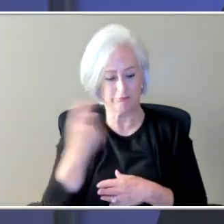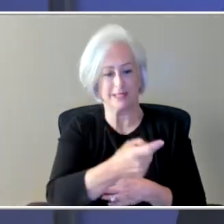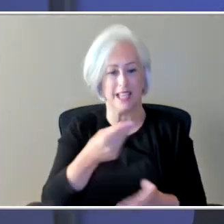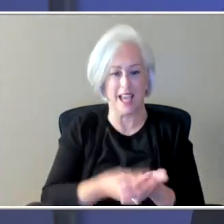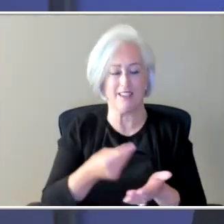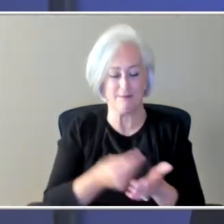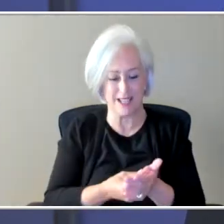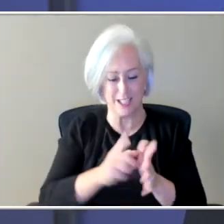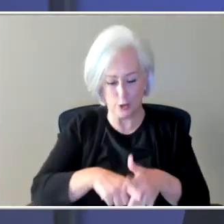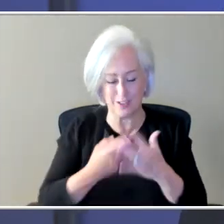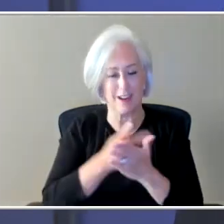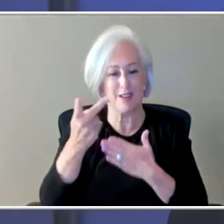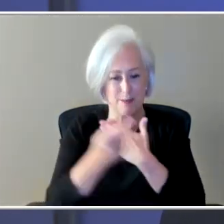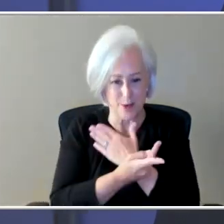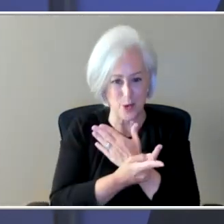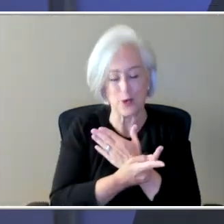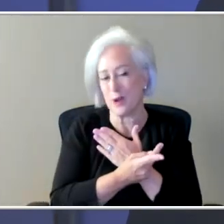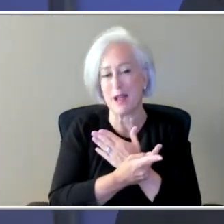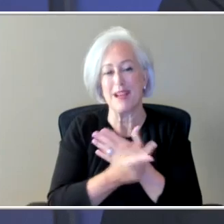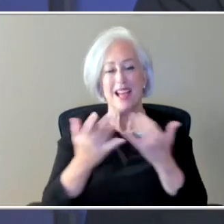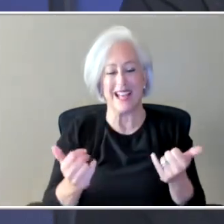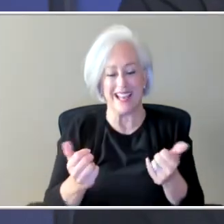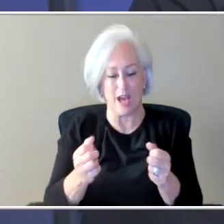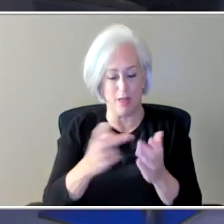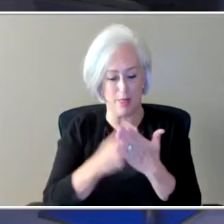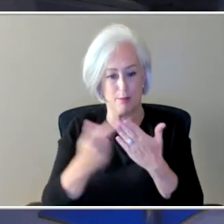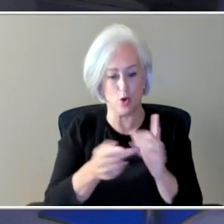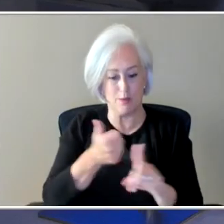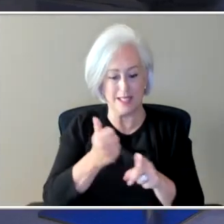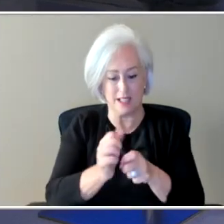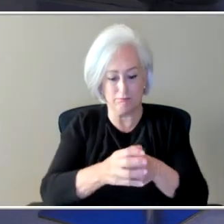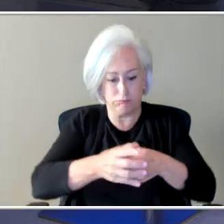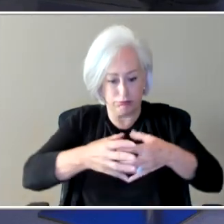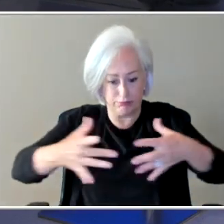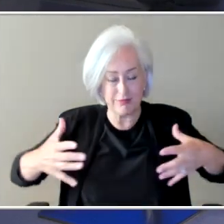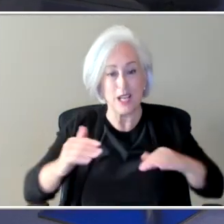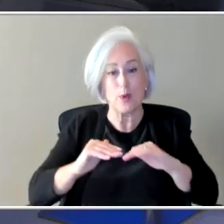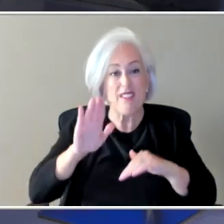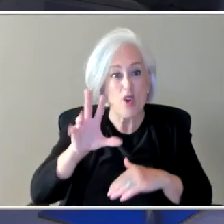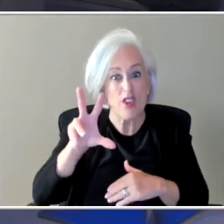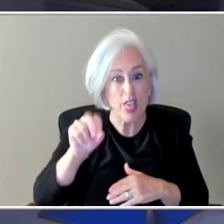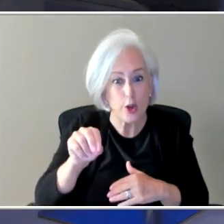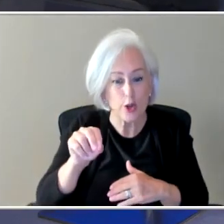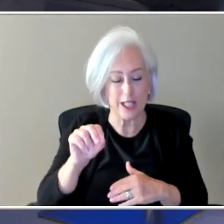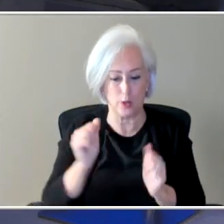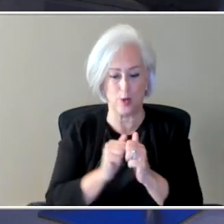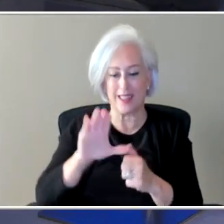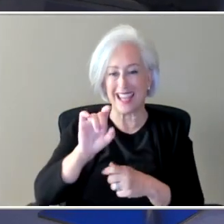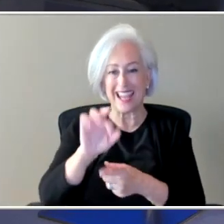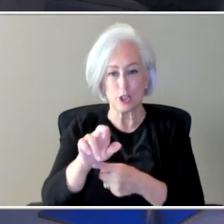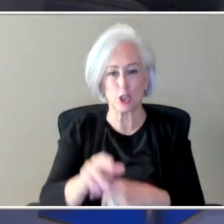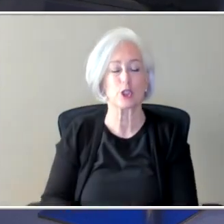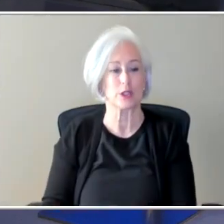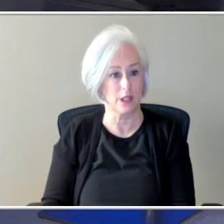many navigators it's grown to. Yeah, we have over 30 cancer navigators. So amazing. Well, to think that people have struggled with this over the years, and then the Walshes go,